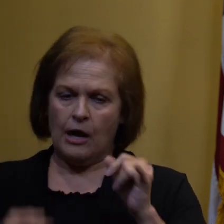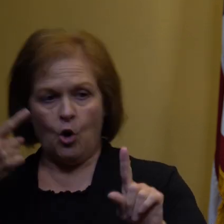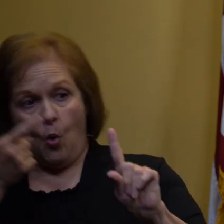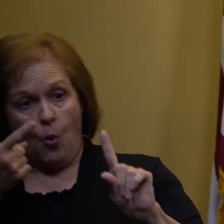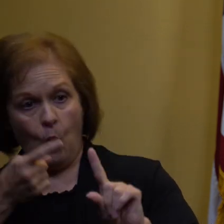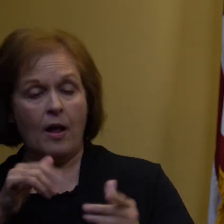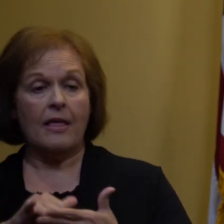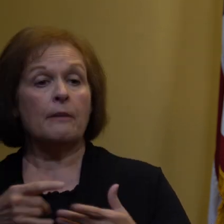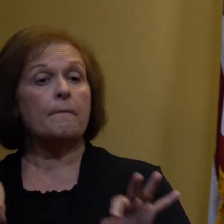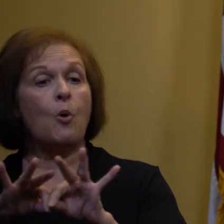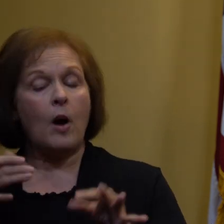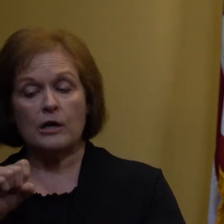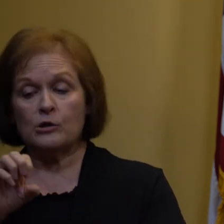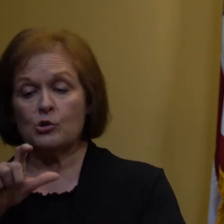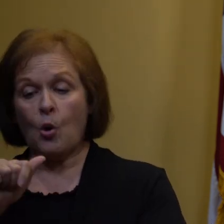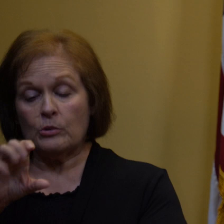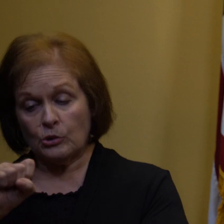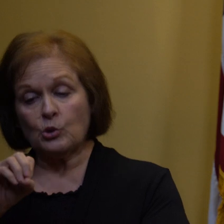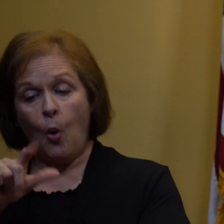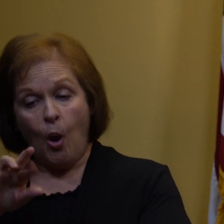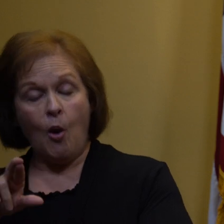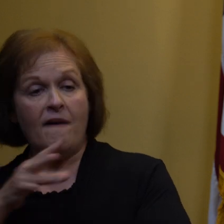is solar farm. End goal is,